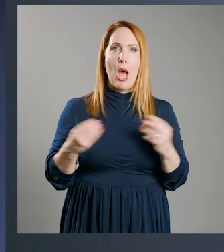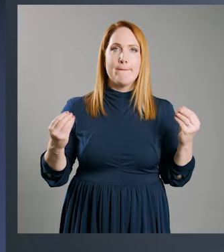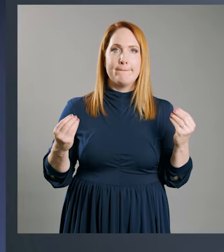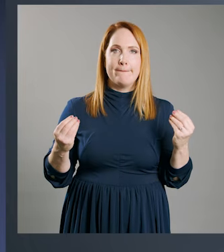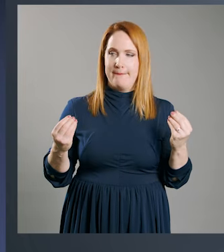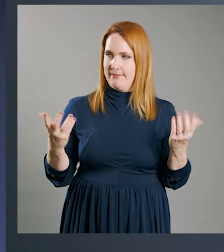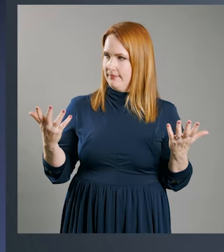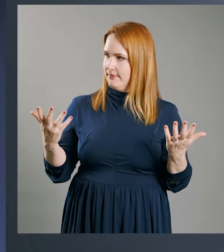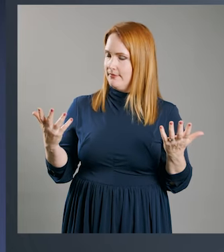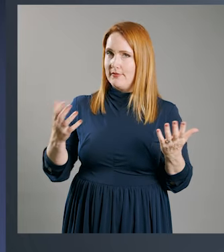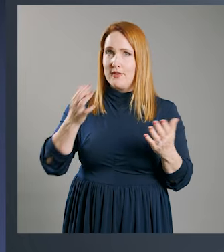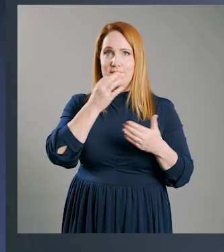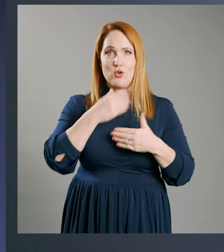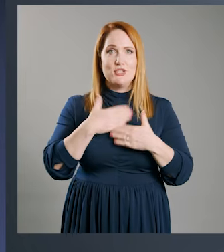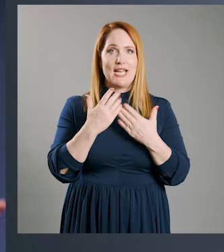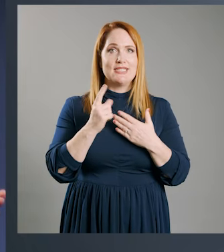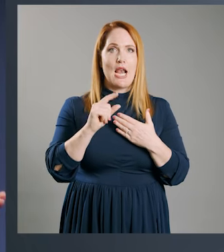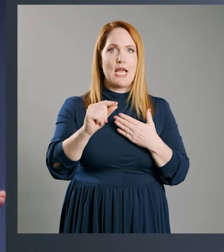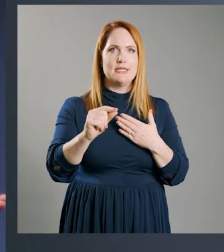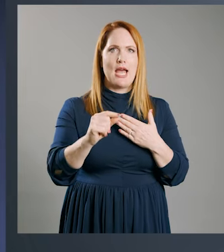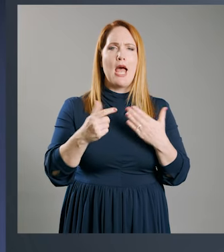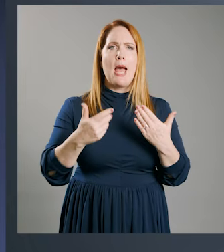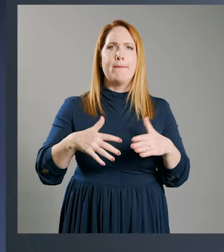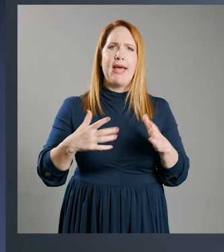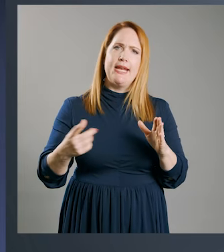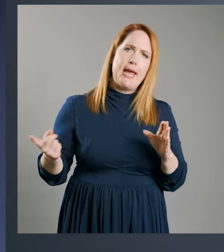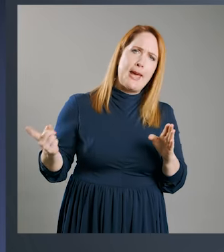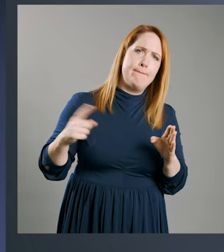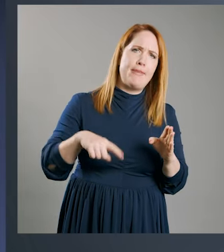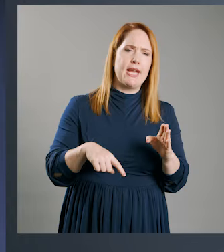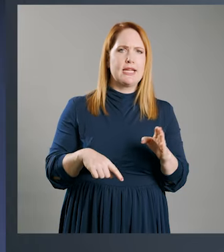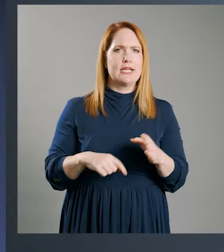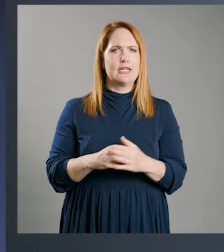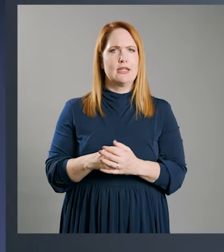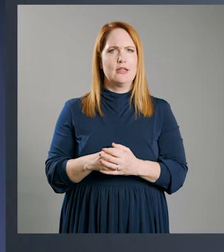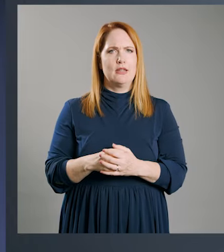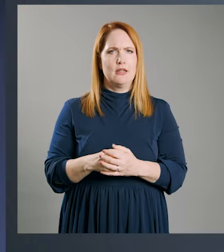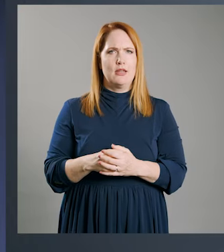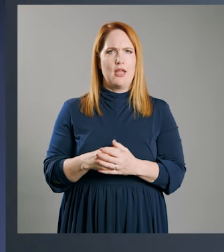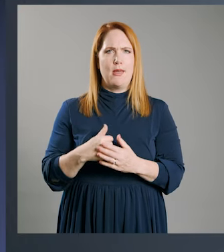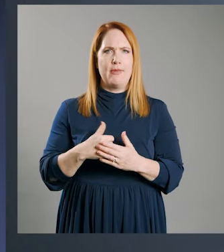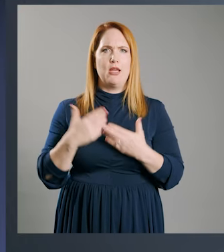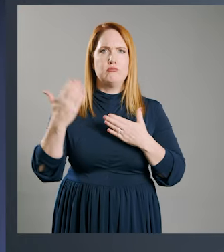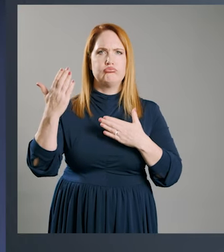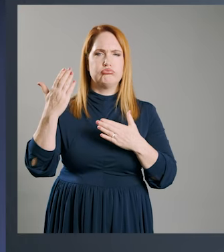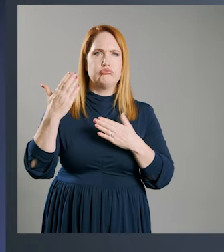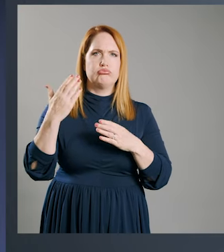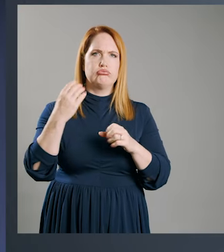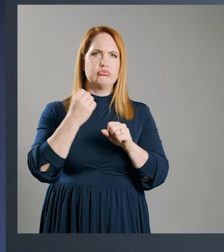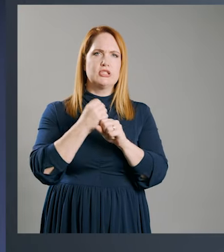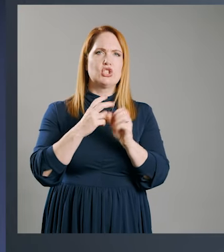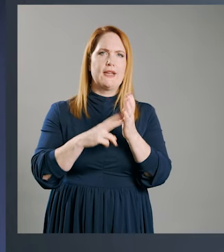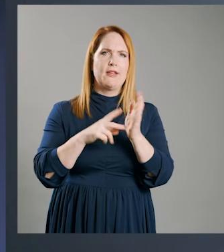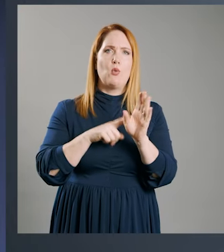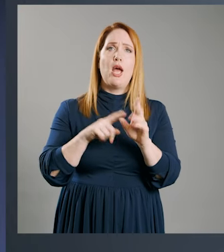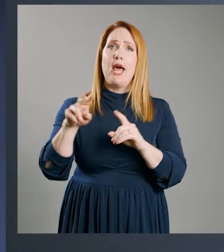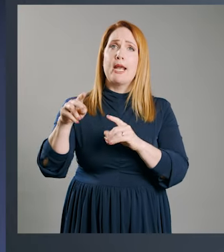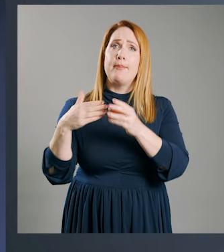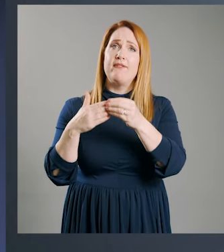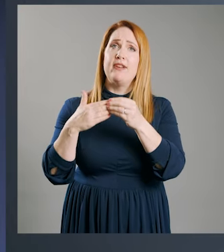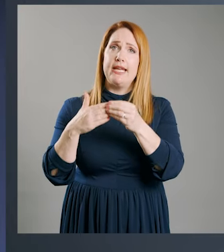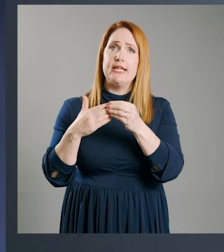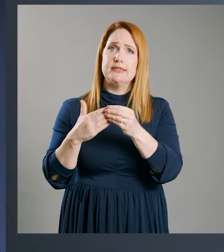went completely. Couldn't believe it. A few days later, the pain came back, and I was sharing at GVY, and a couple